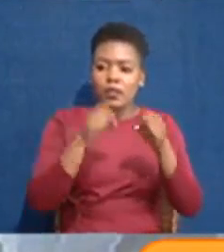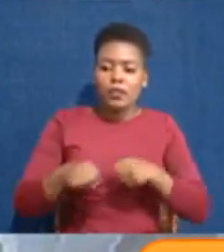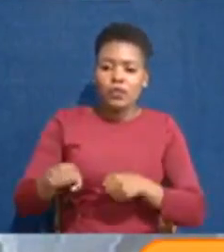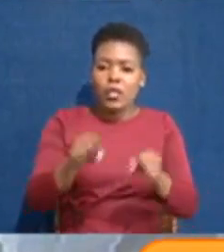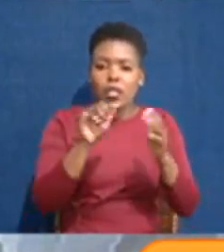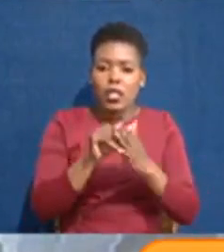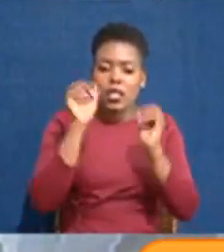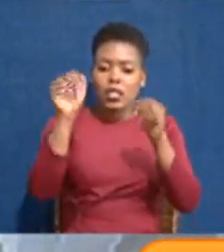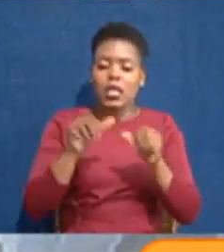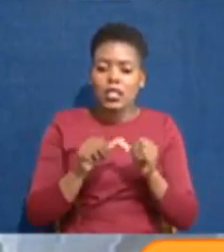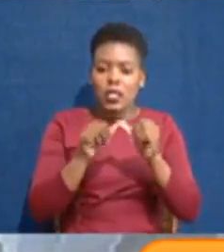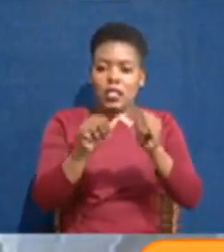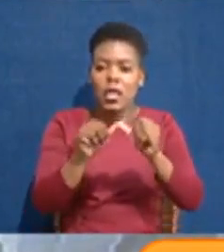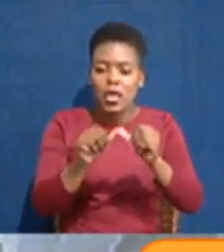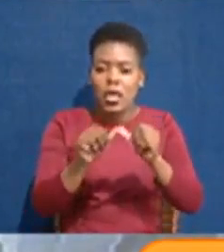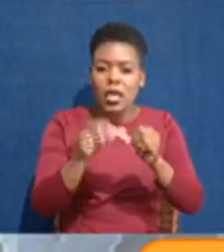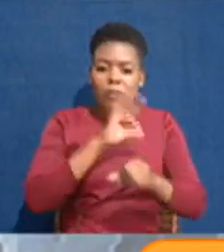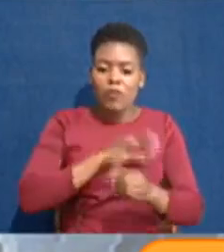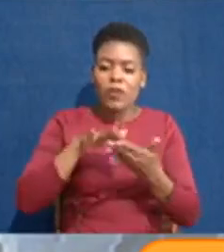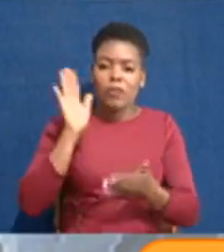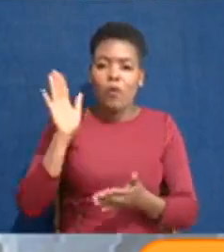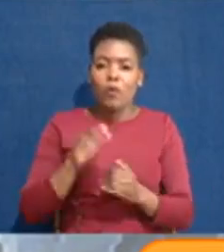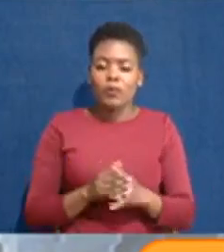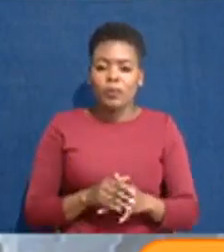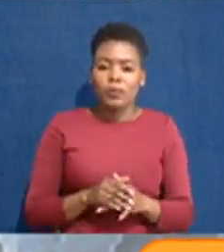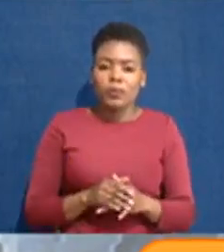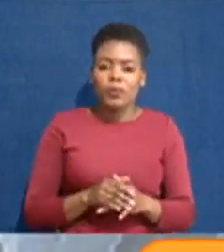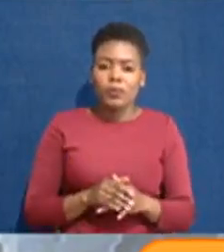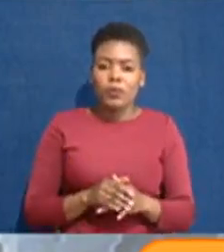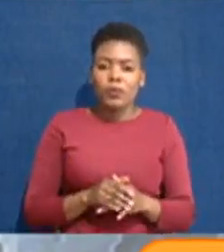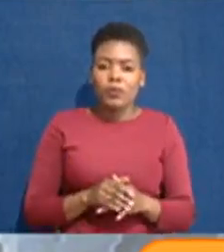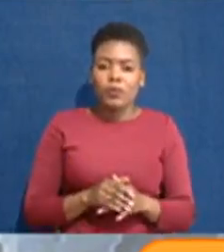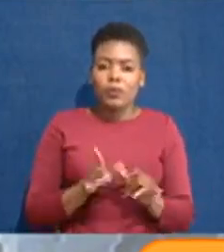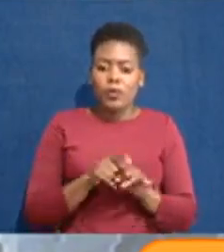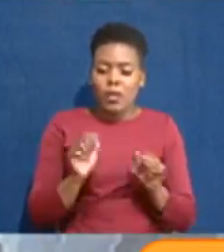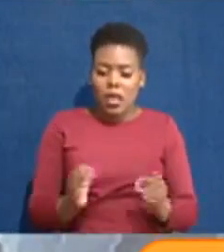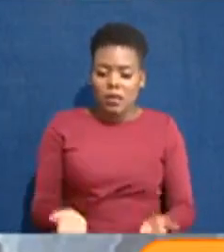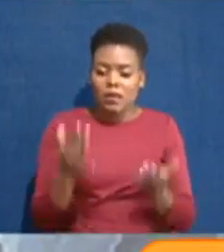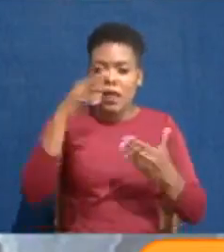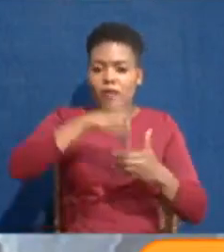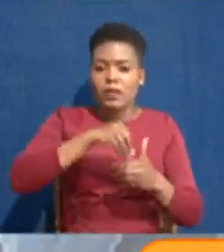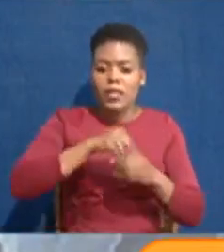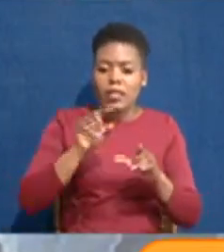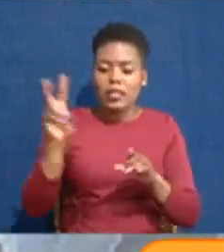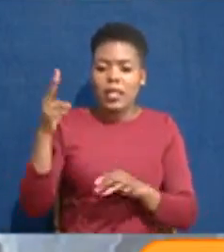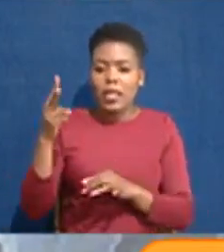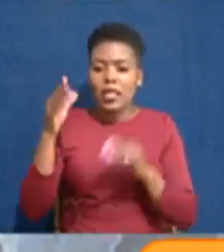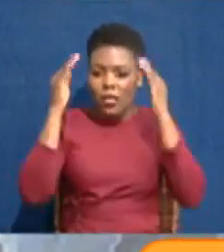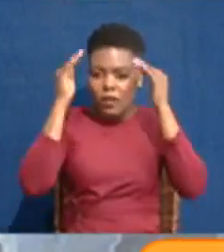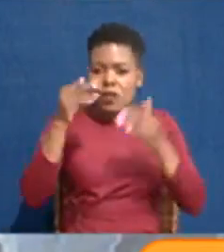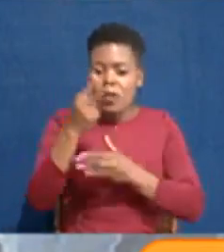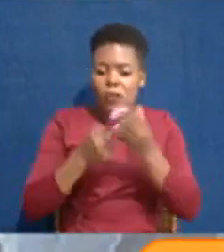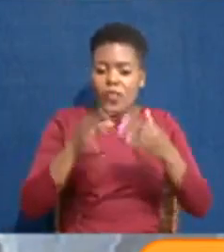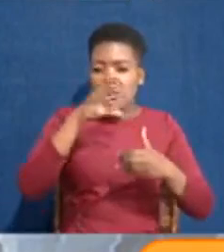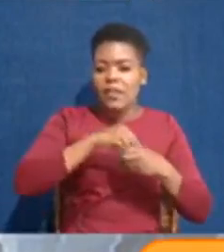eventually sustain high income levels, one being a strategy for accelerating investment and secondly, a strategy focusing on both